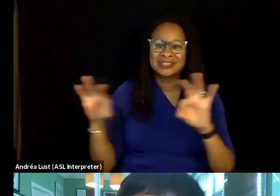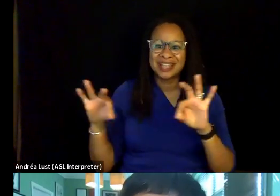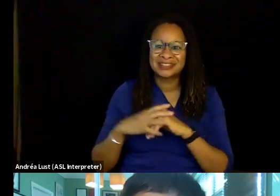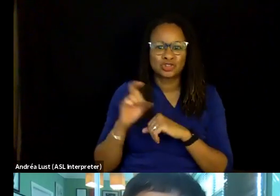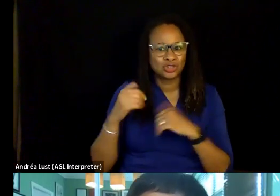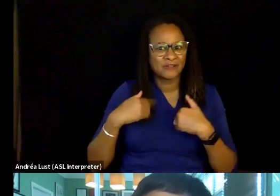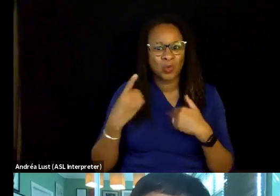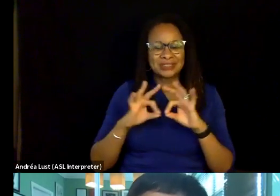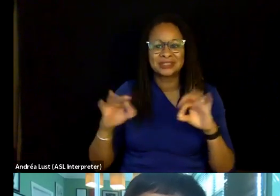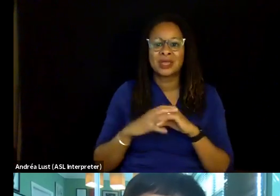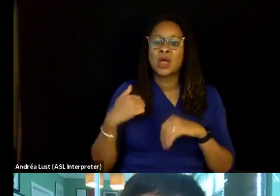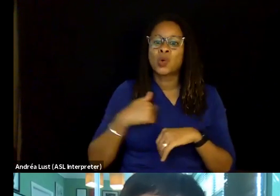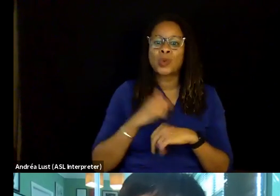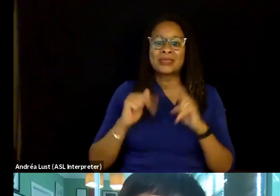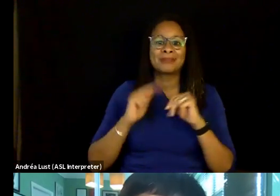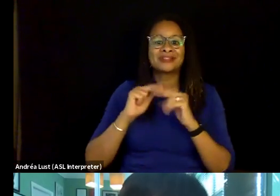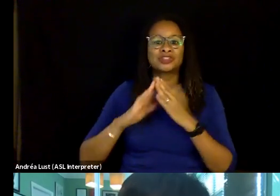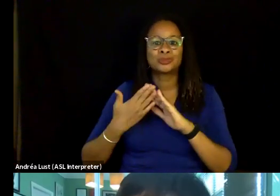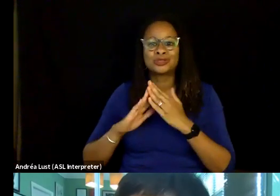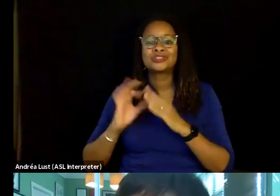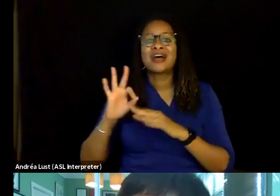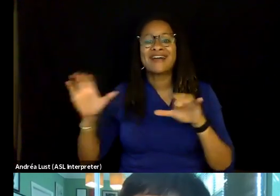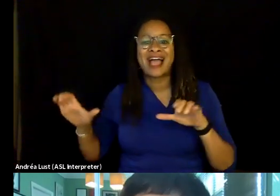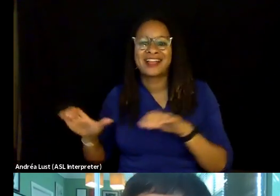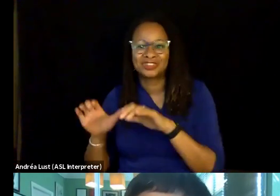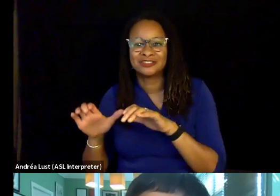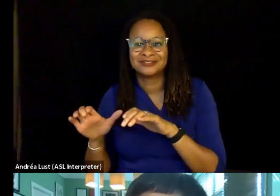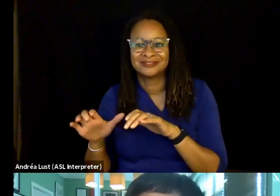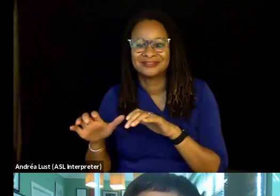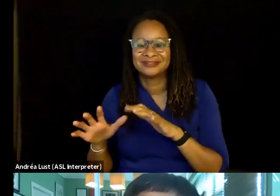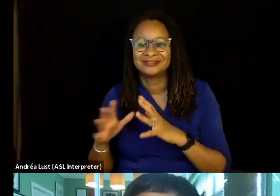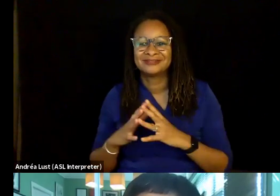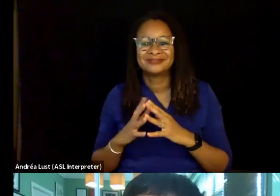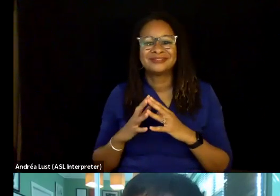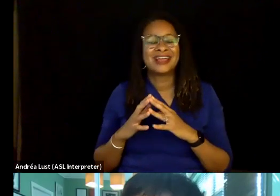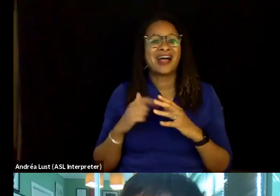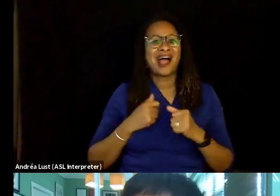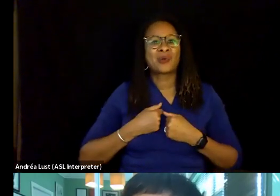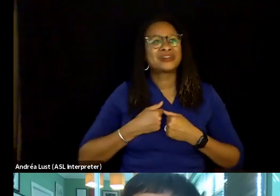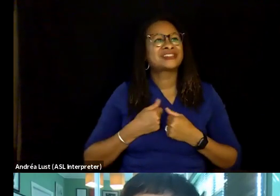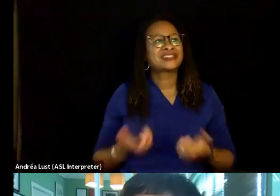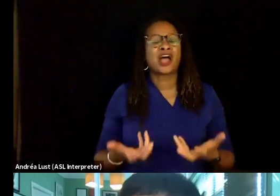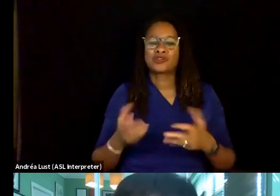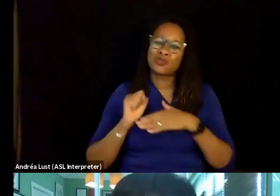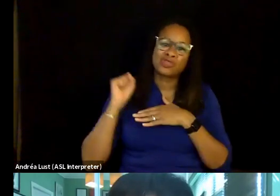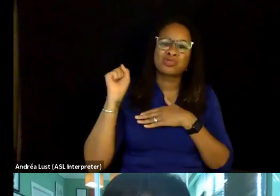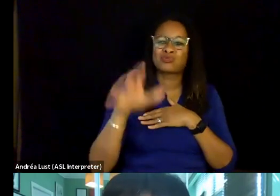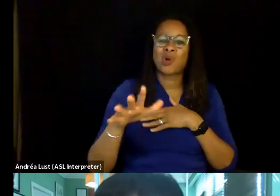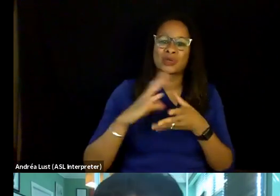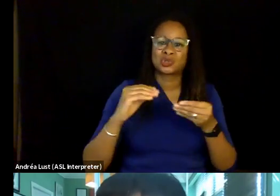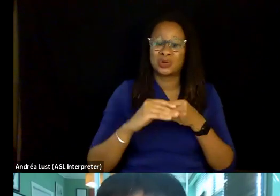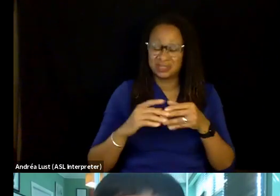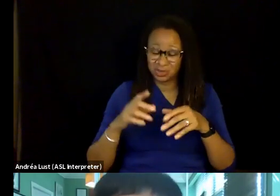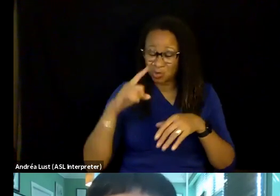one sentence. We build communities of action. Because I was tired of throwing stories into a black hole for